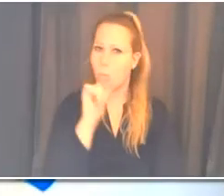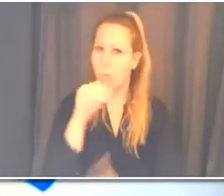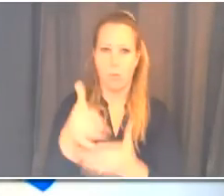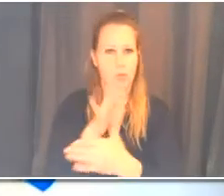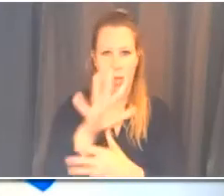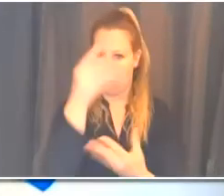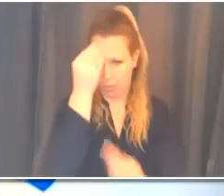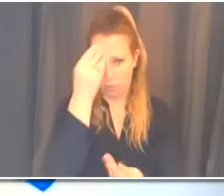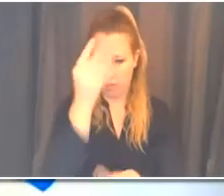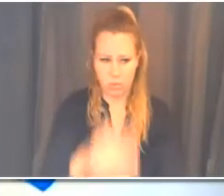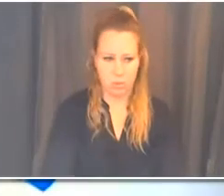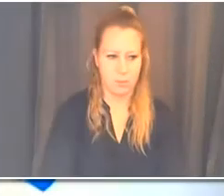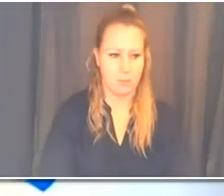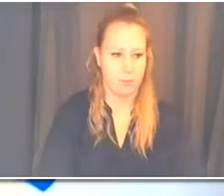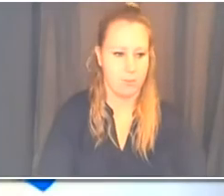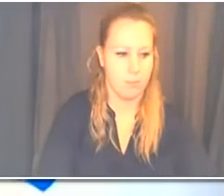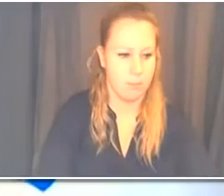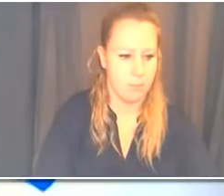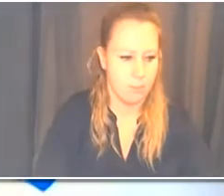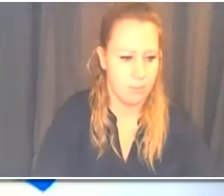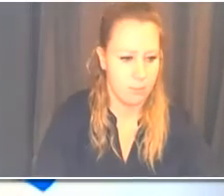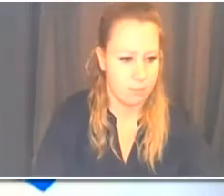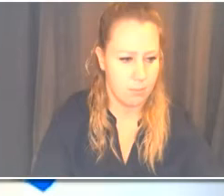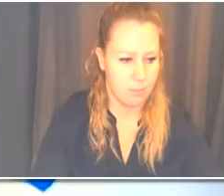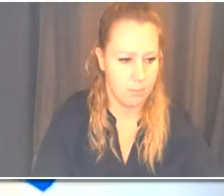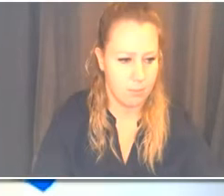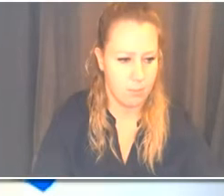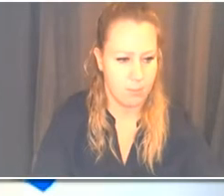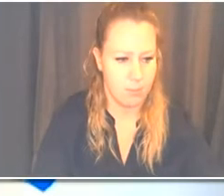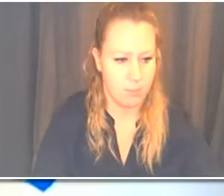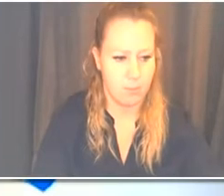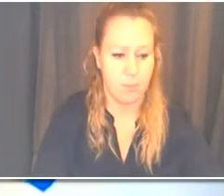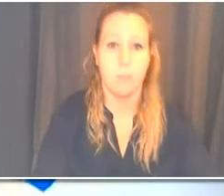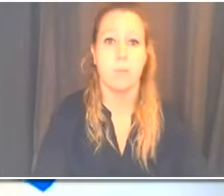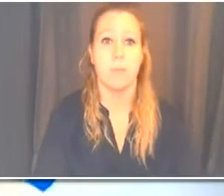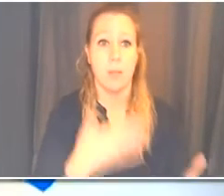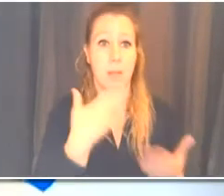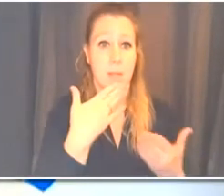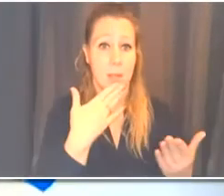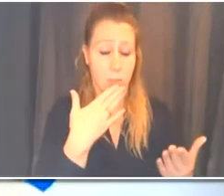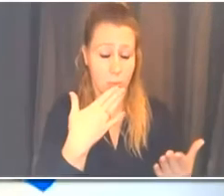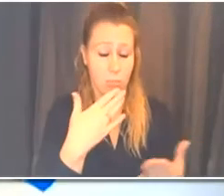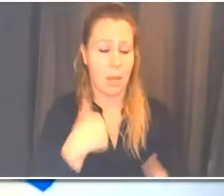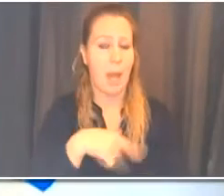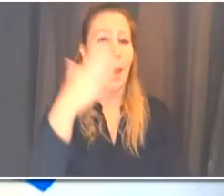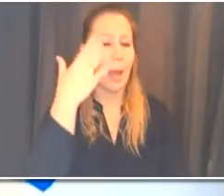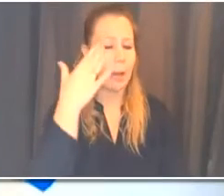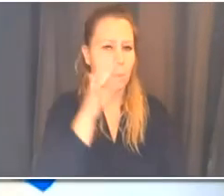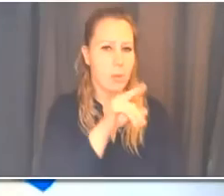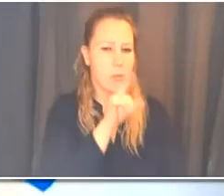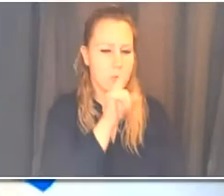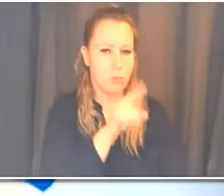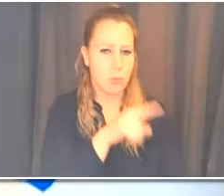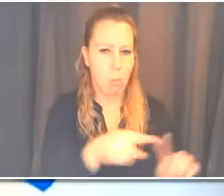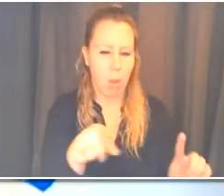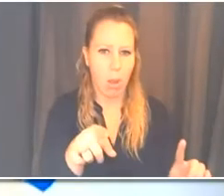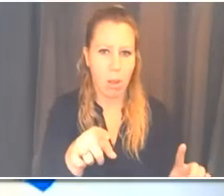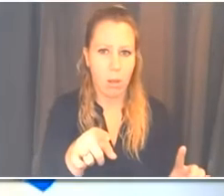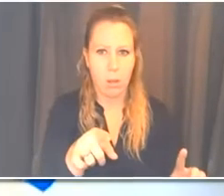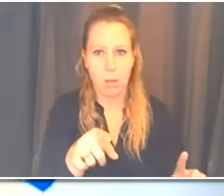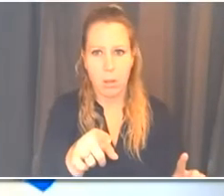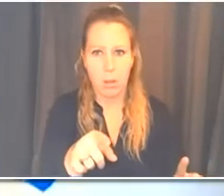ice has been um and I'm talking about in the last month and a half has been active still and we've been fighting that in a big in a big